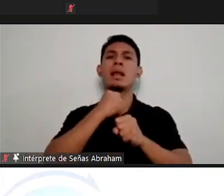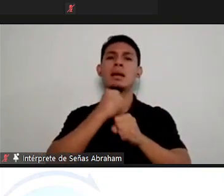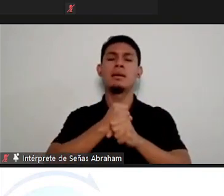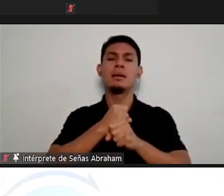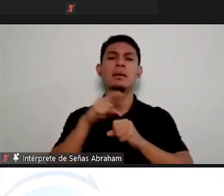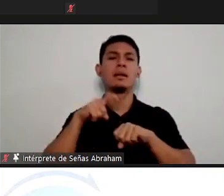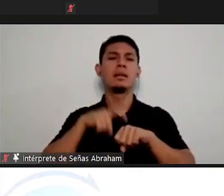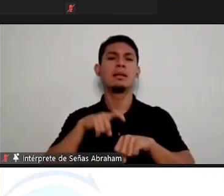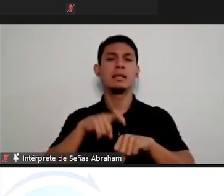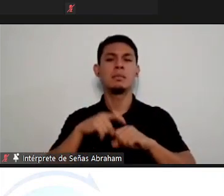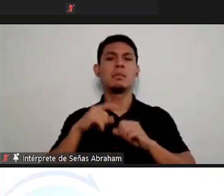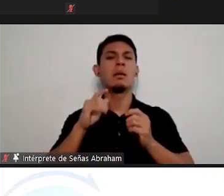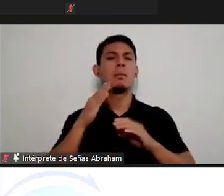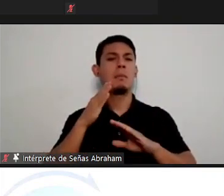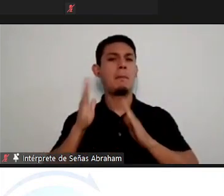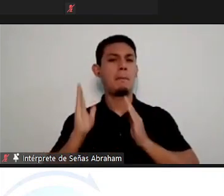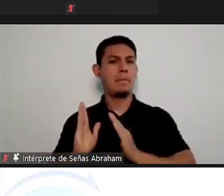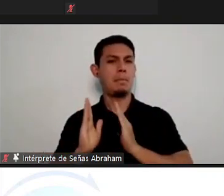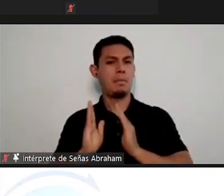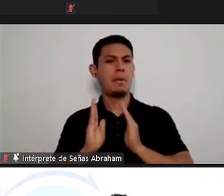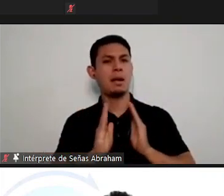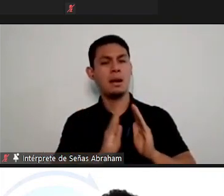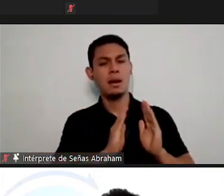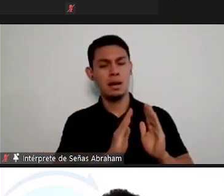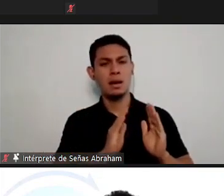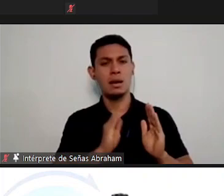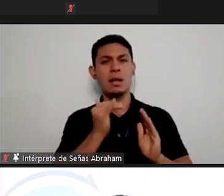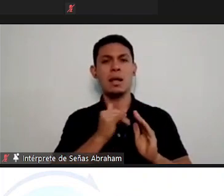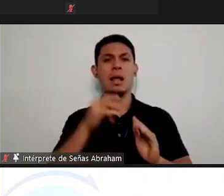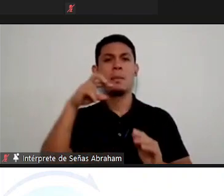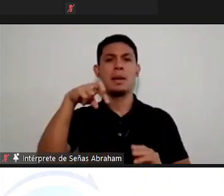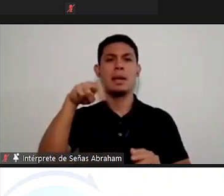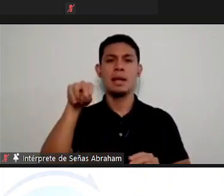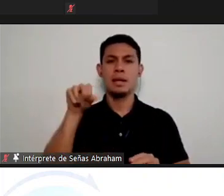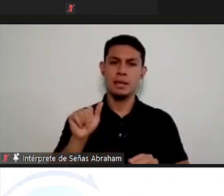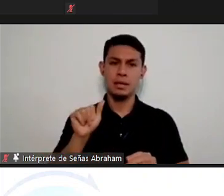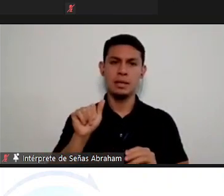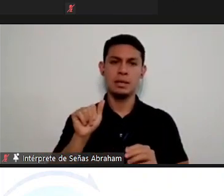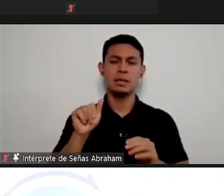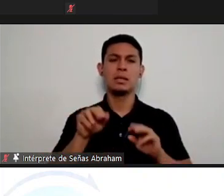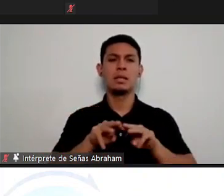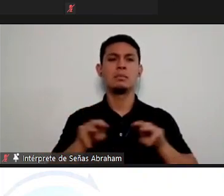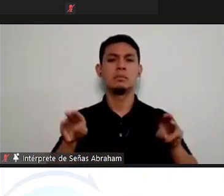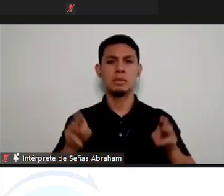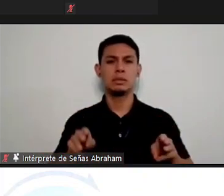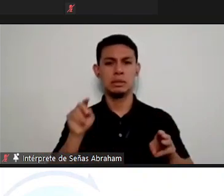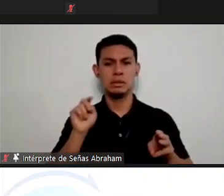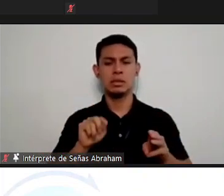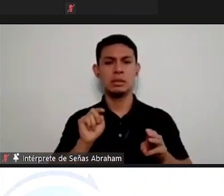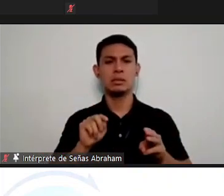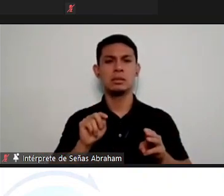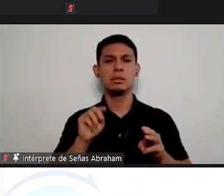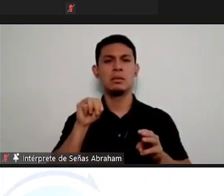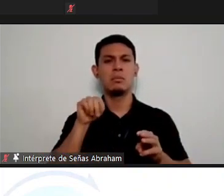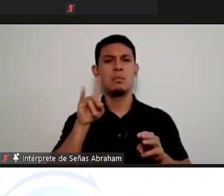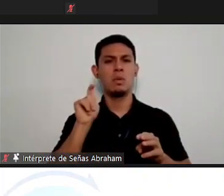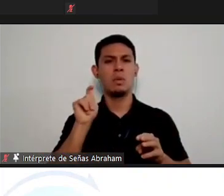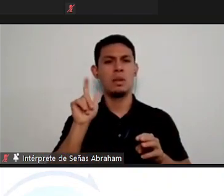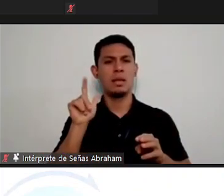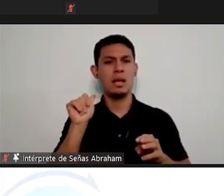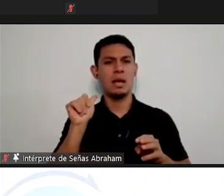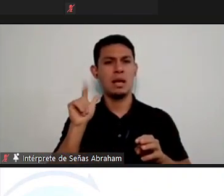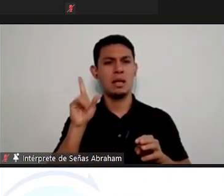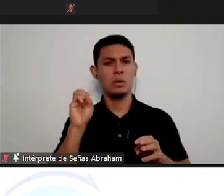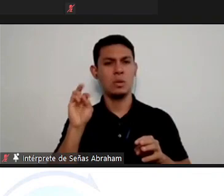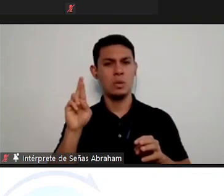the support in the job and the preparation stage and the formulation of the plan and the multi-actors